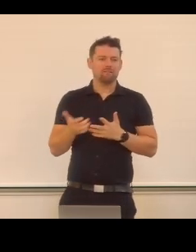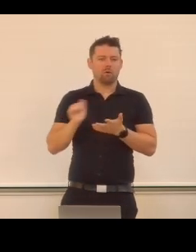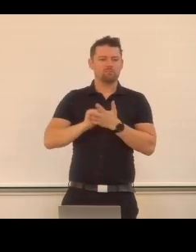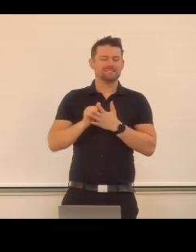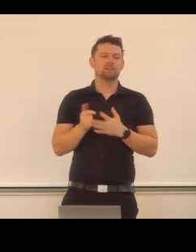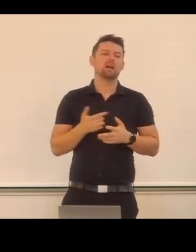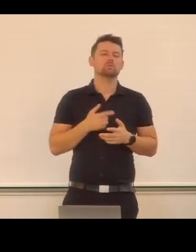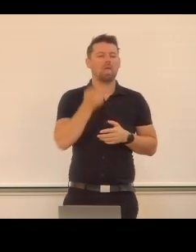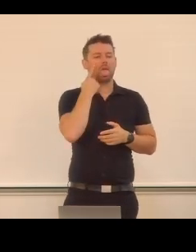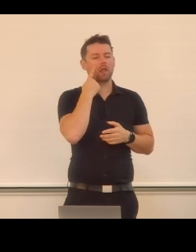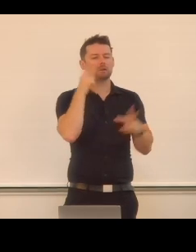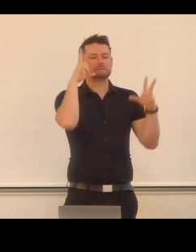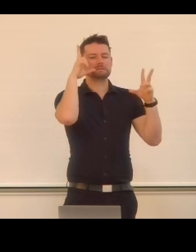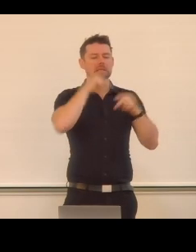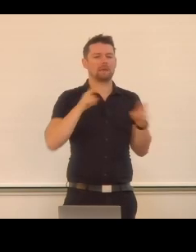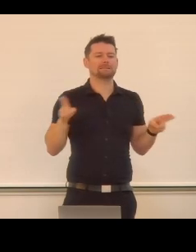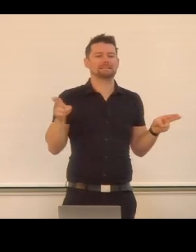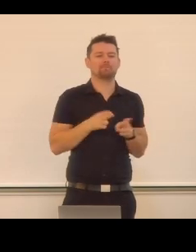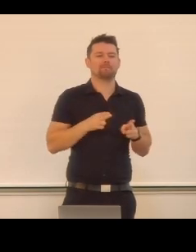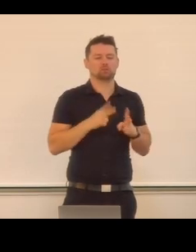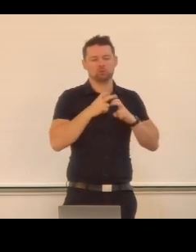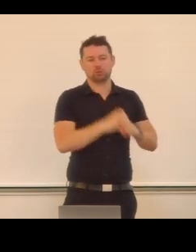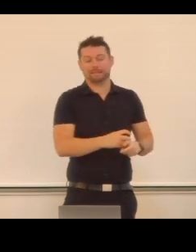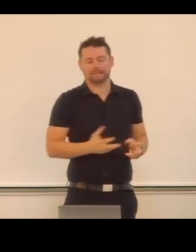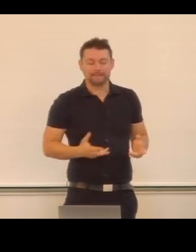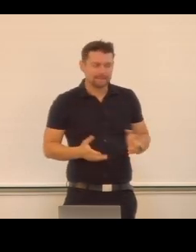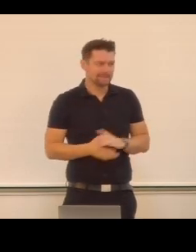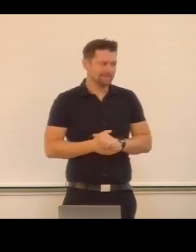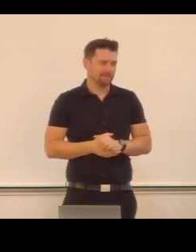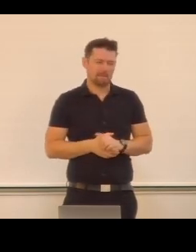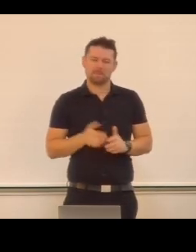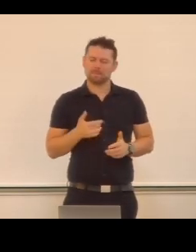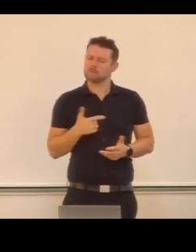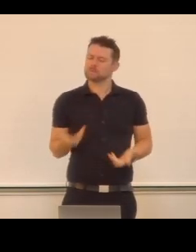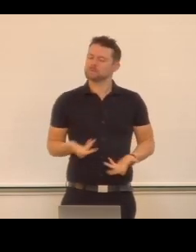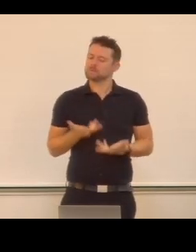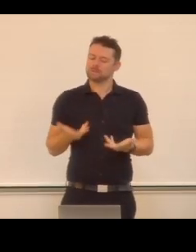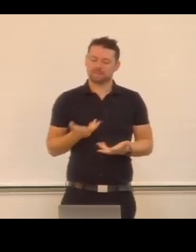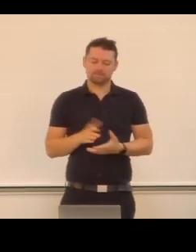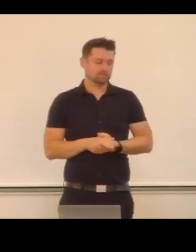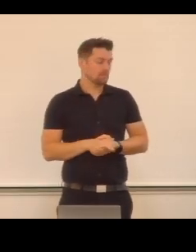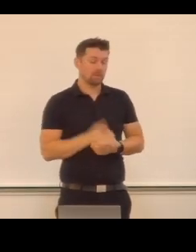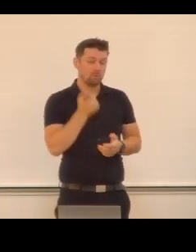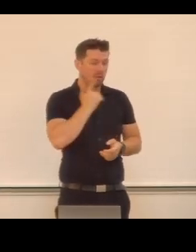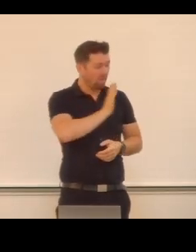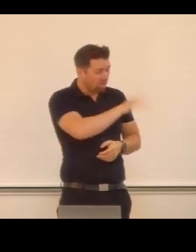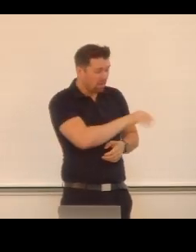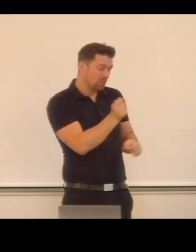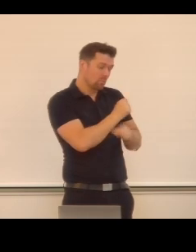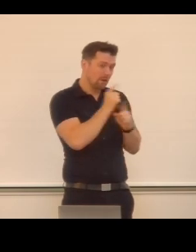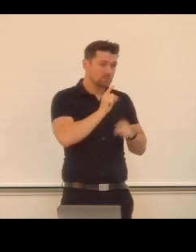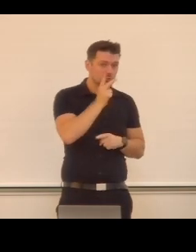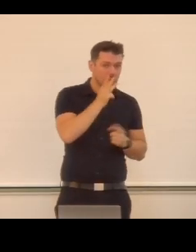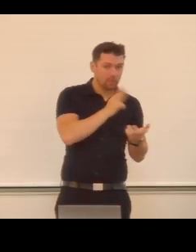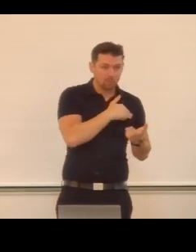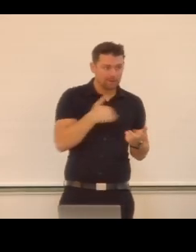sleep deprivation study, though. So yeah, they were playing with us. They would get us up at 2 in the morning, and then we'd be